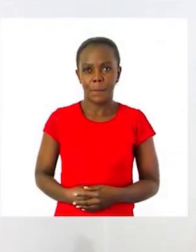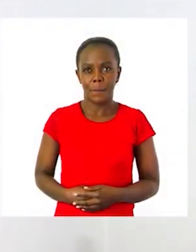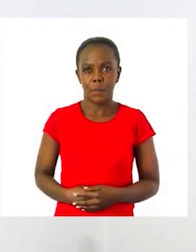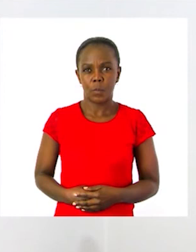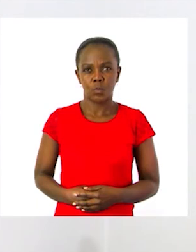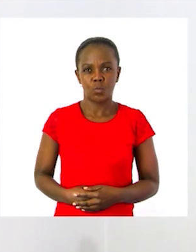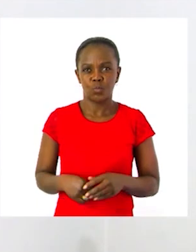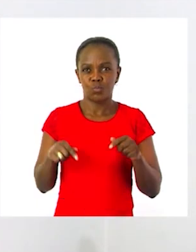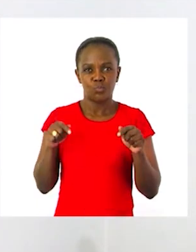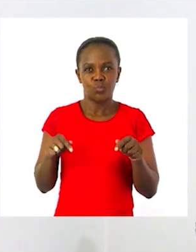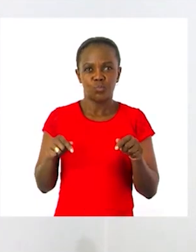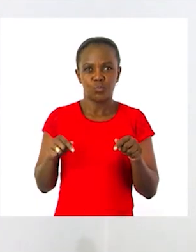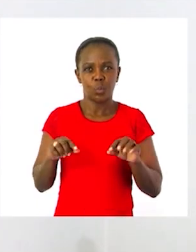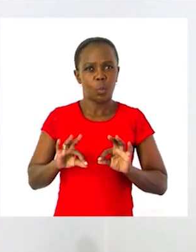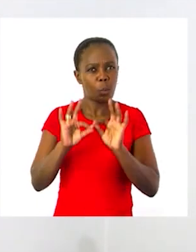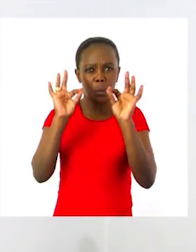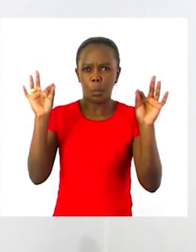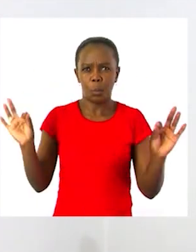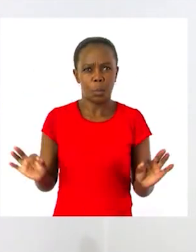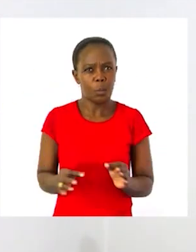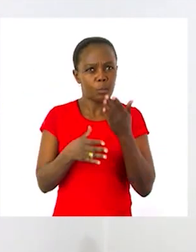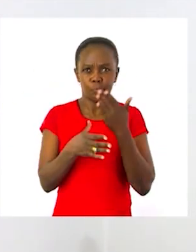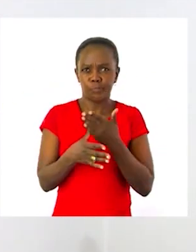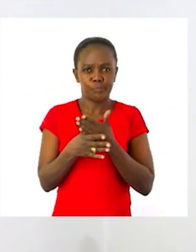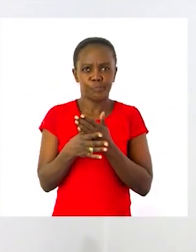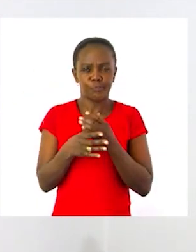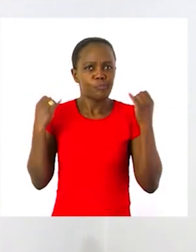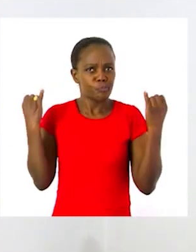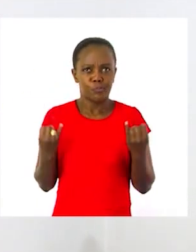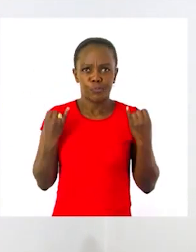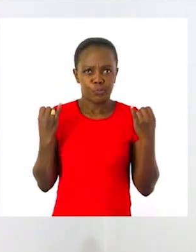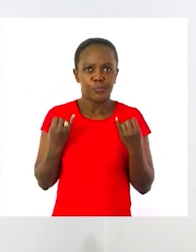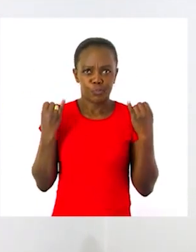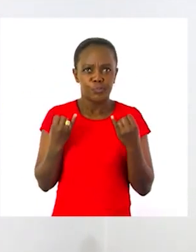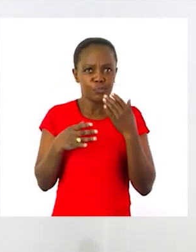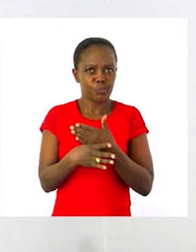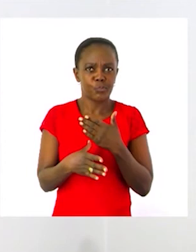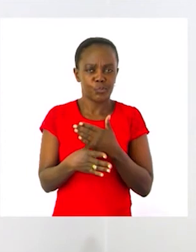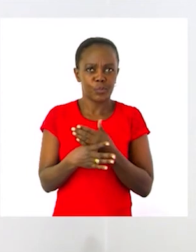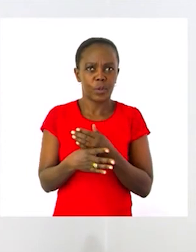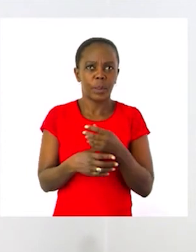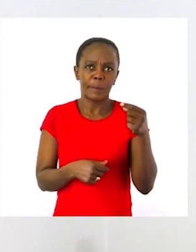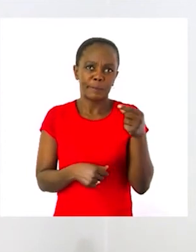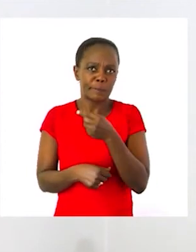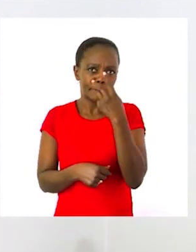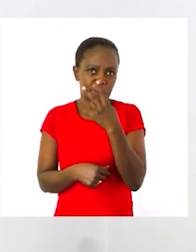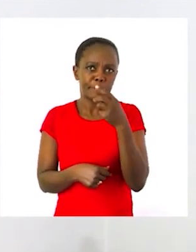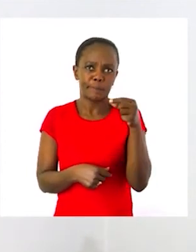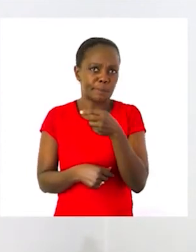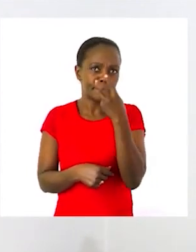That was a beautiful lesson. I hope we all enjoyed the lesson for both grade 2 and